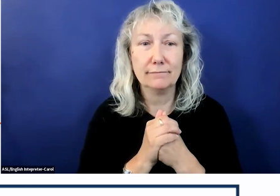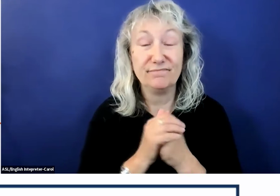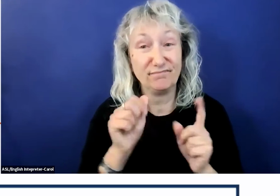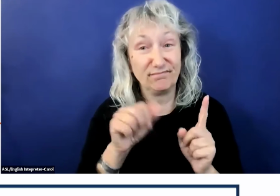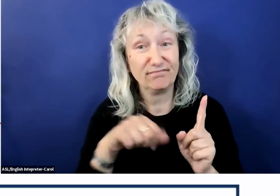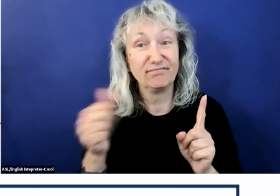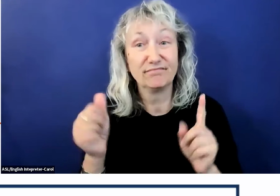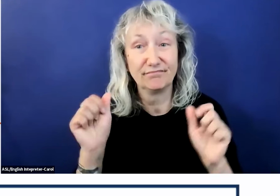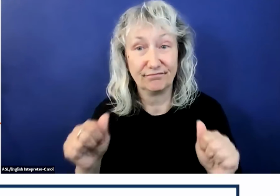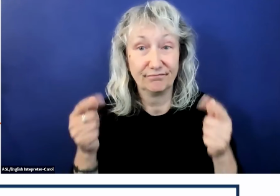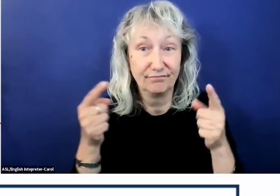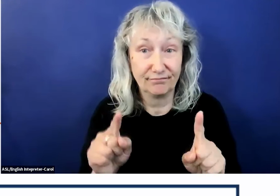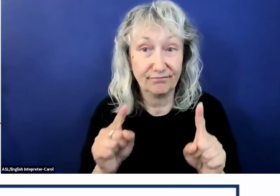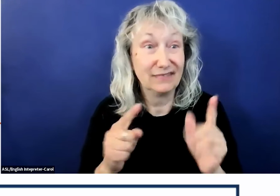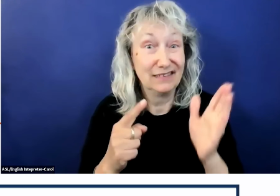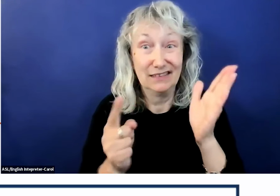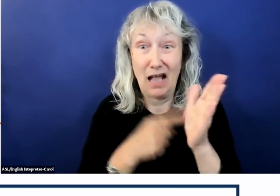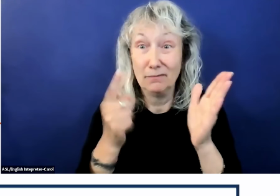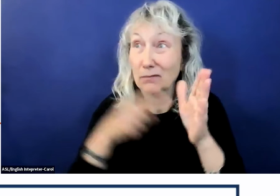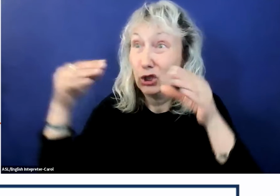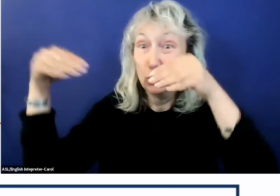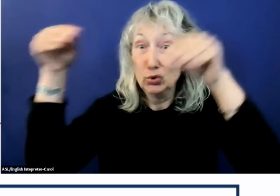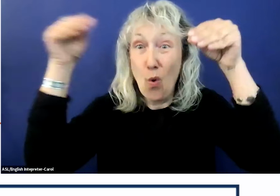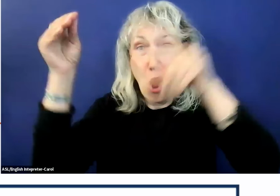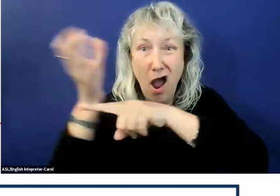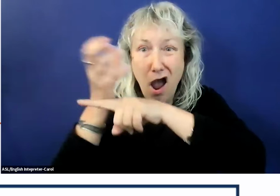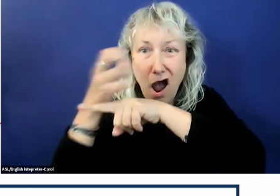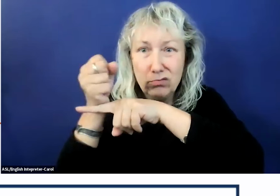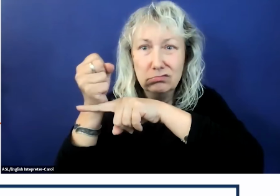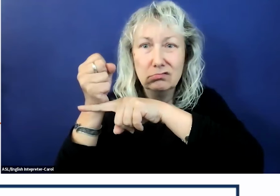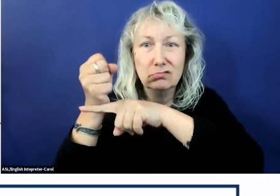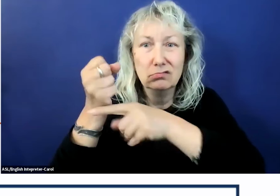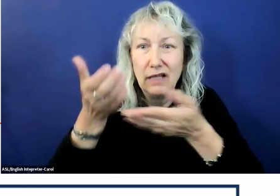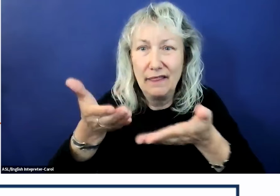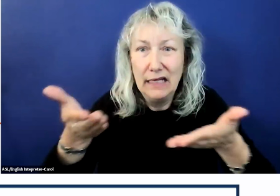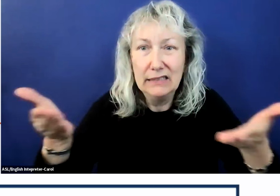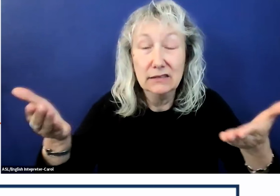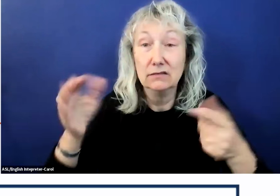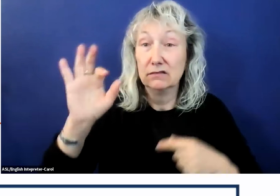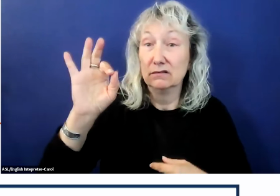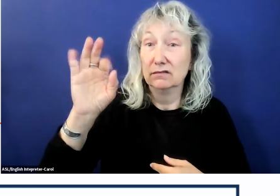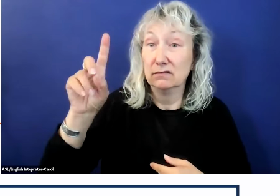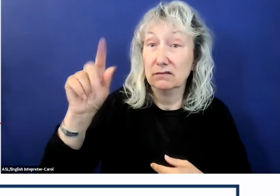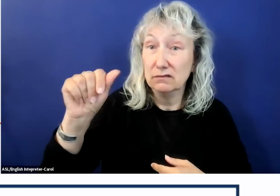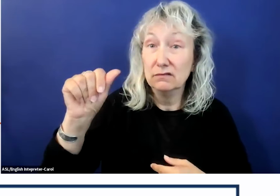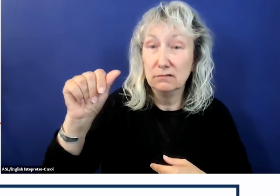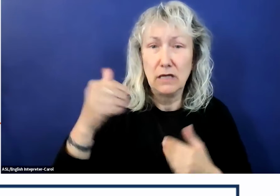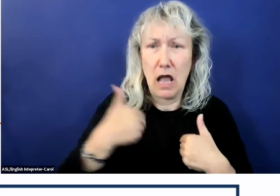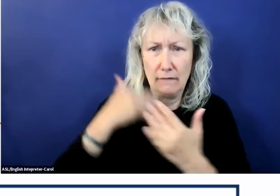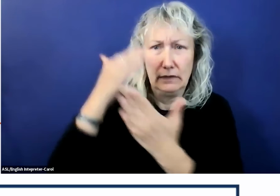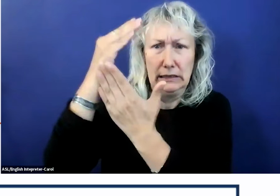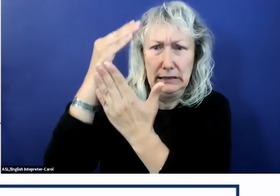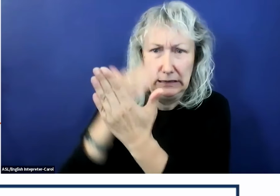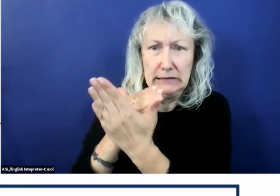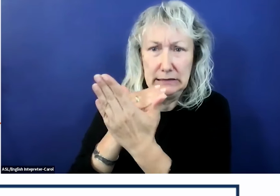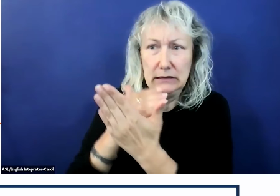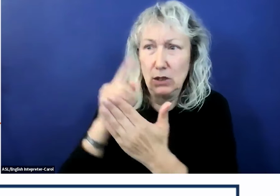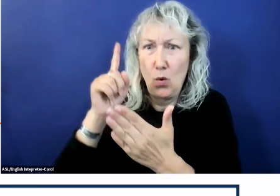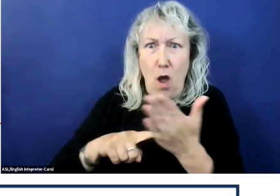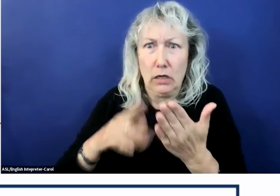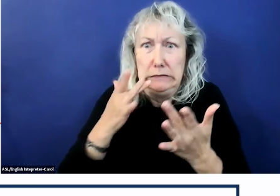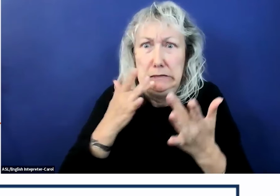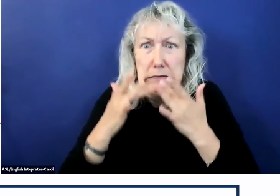happen, such as supply chain issues. The FDA maintains an up-to-date list of drugs that are in shortage. You can see that